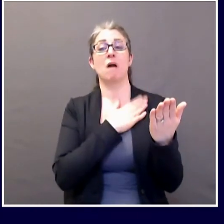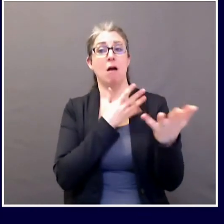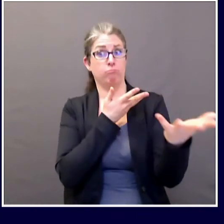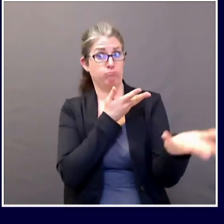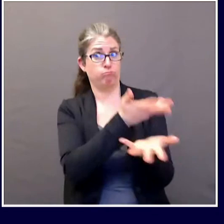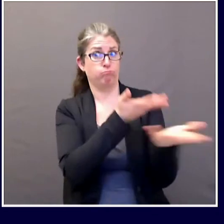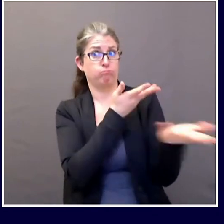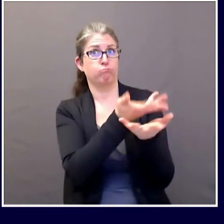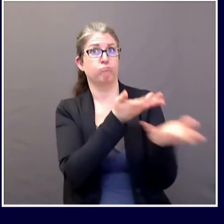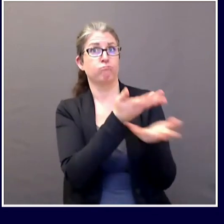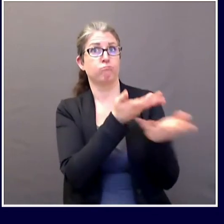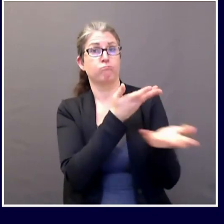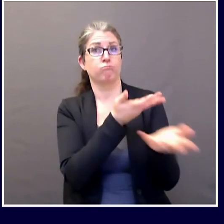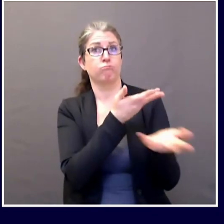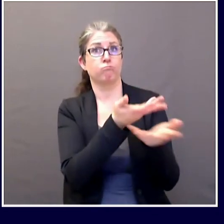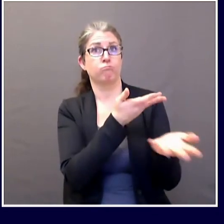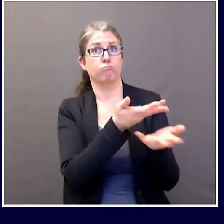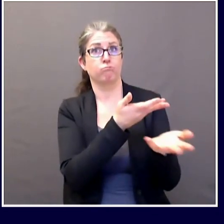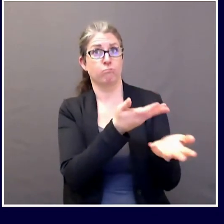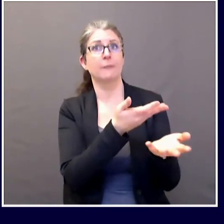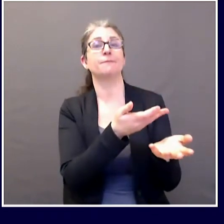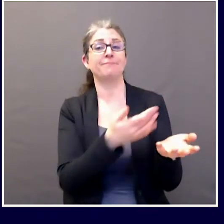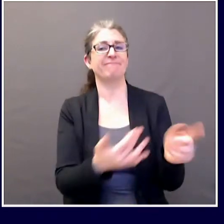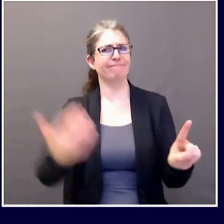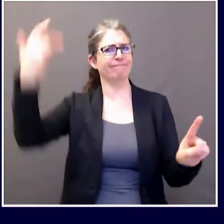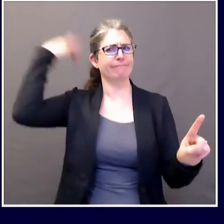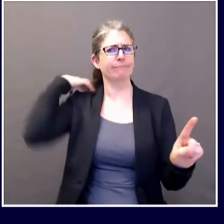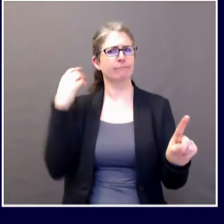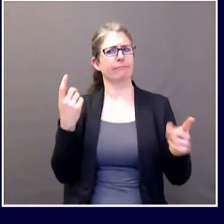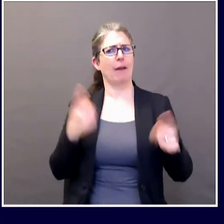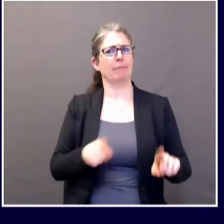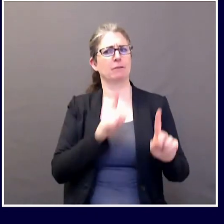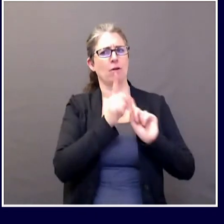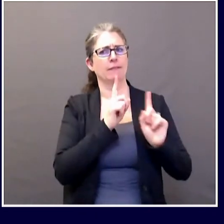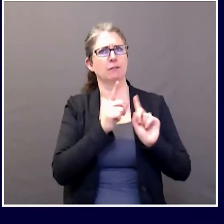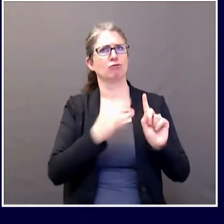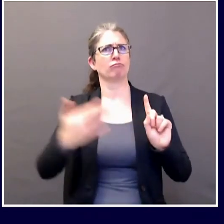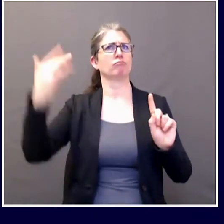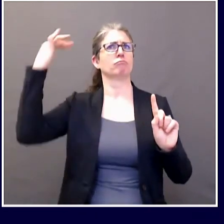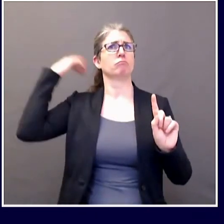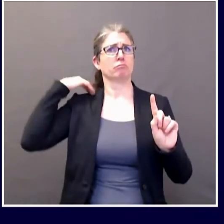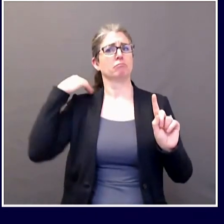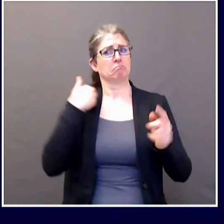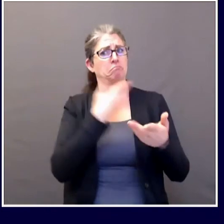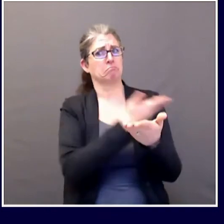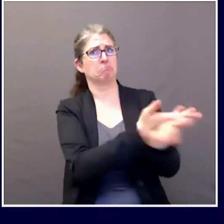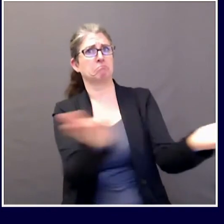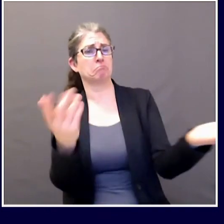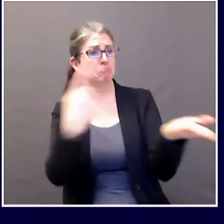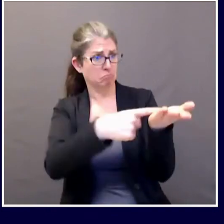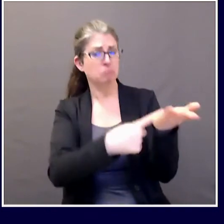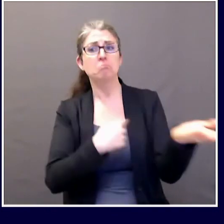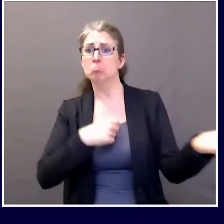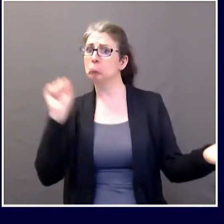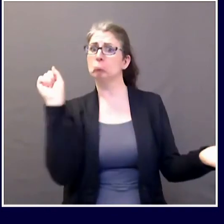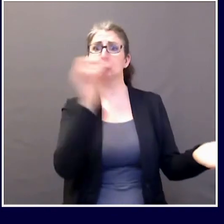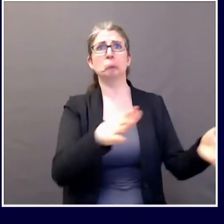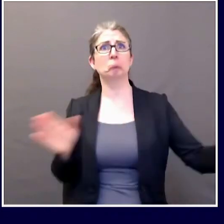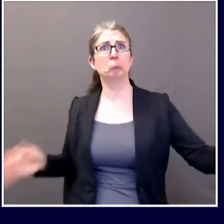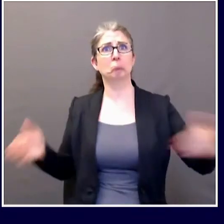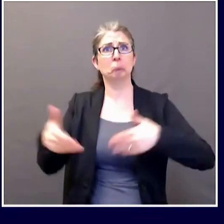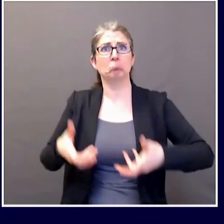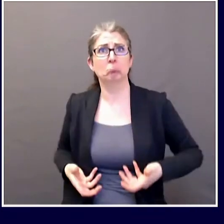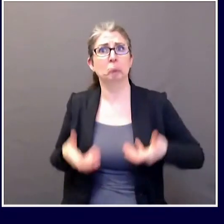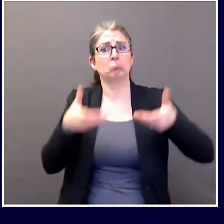non-patients, the response we've received uniformly has been, yes, we can do that. It might take us a little while to make